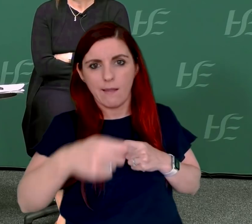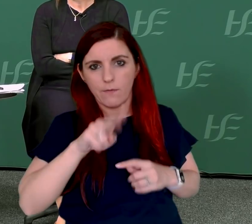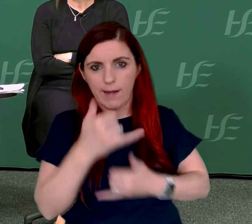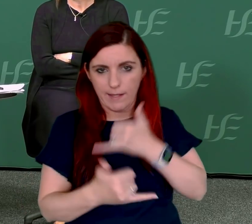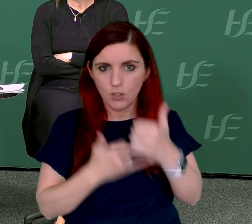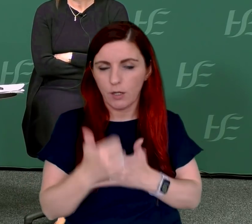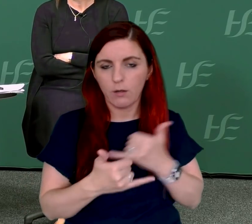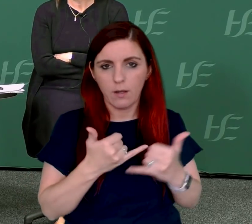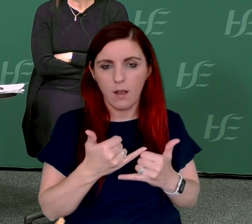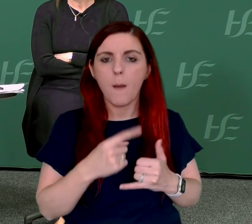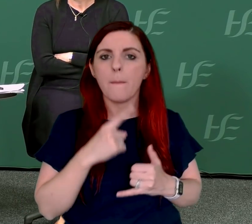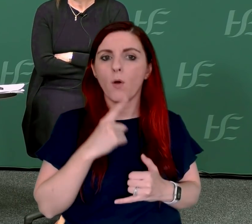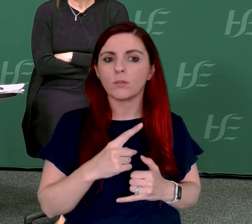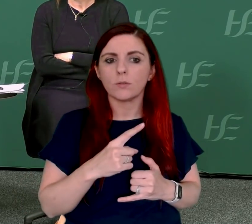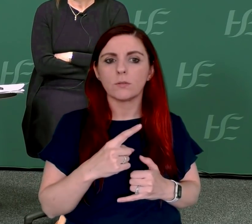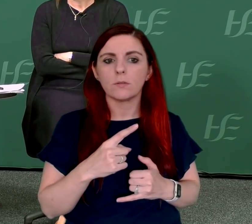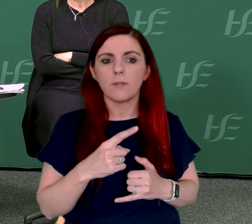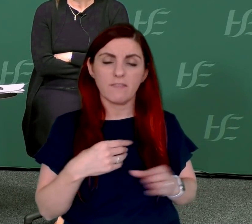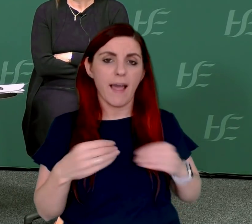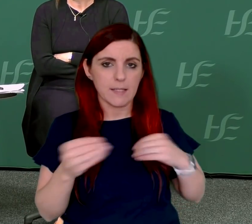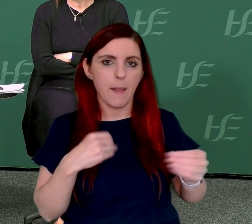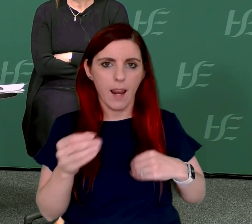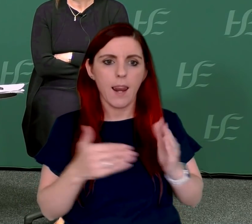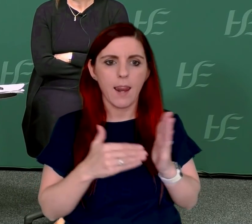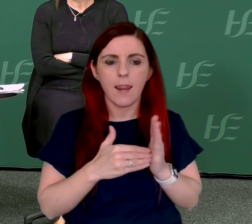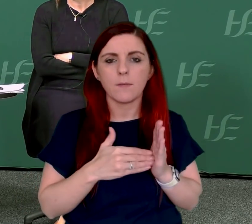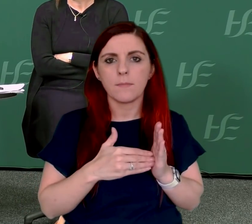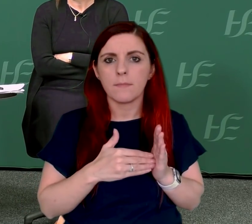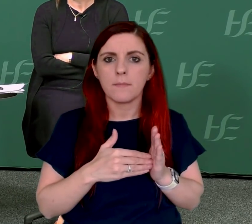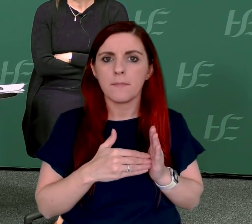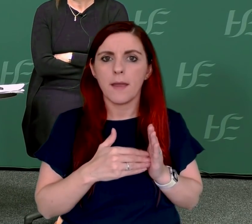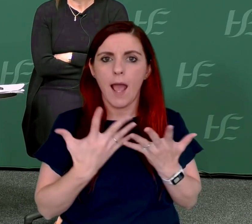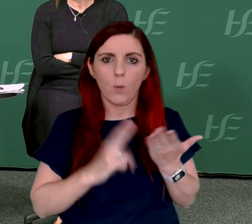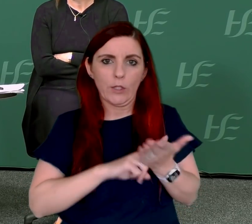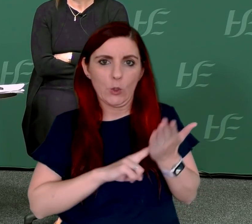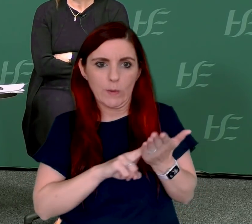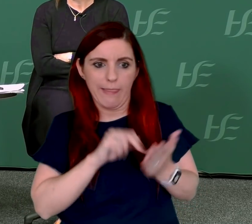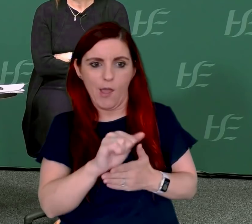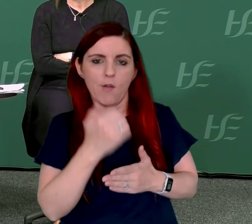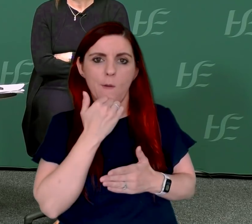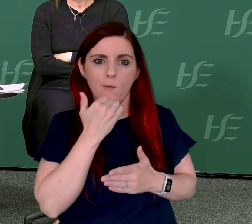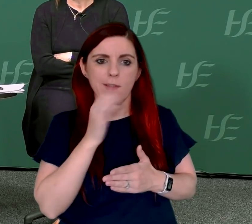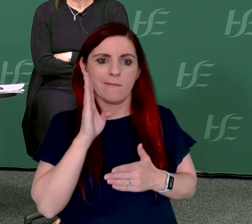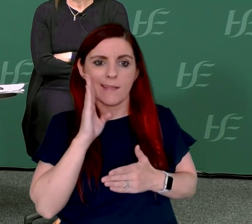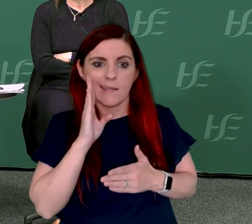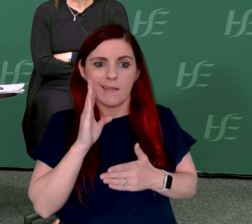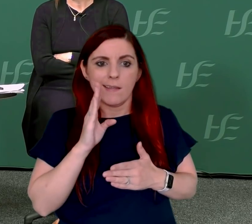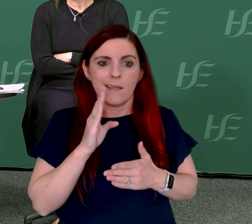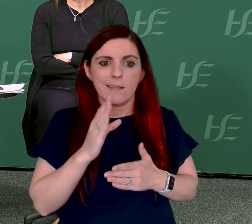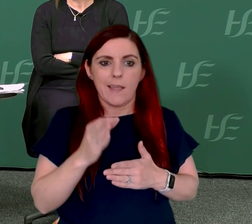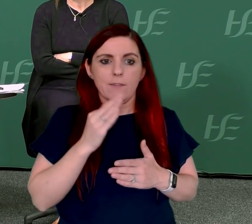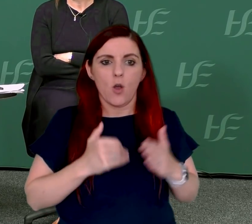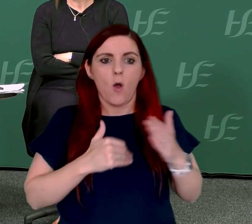obviously. But it's quite flexible in its scope in terms of how we would utilise that capacity. It gives us capacity of up